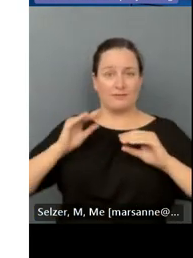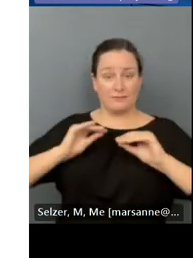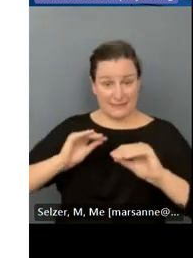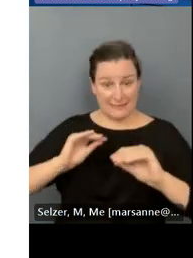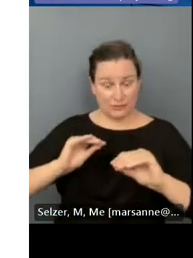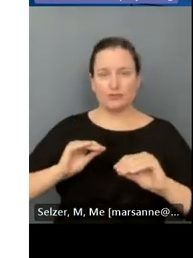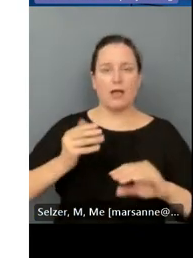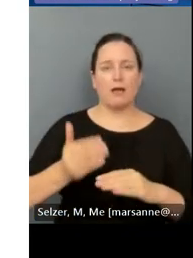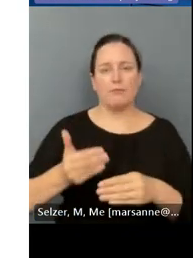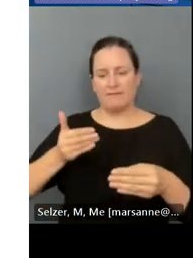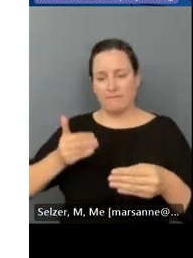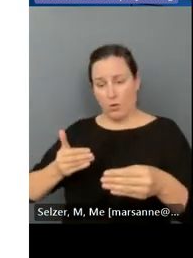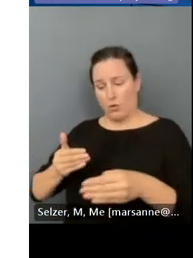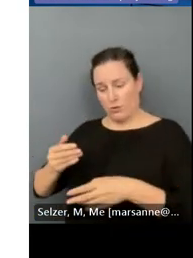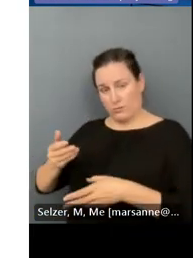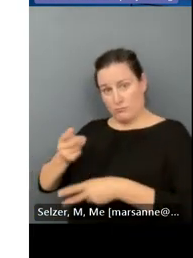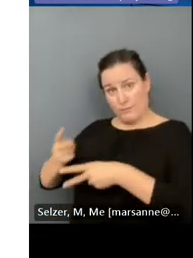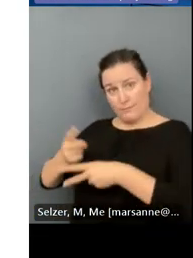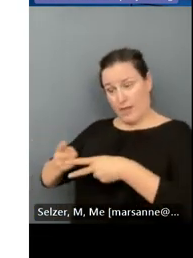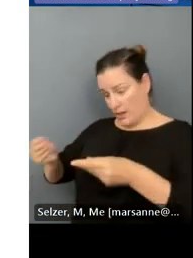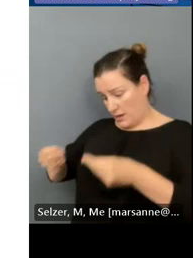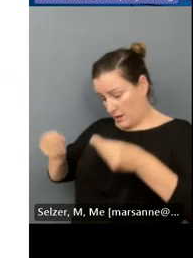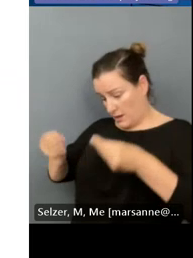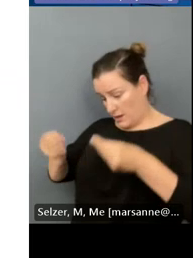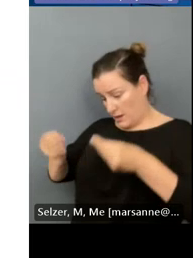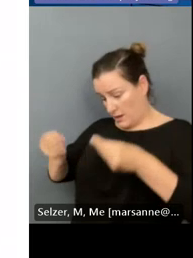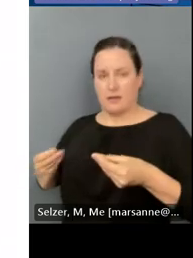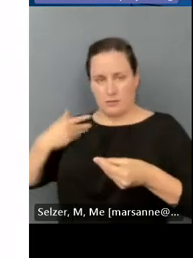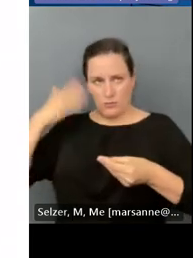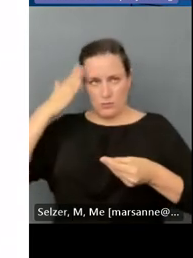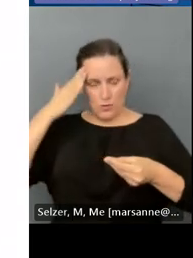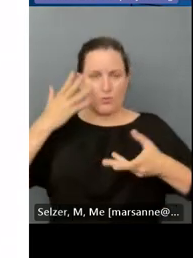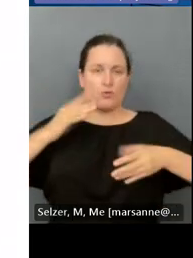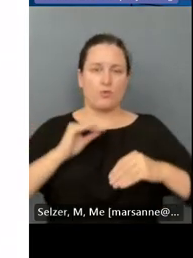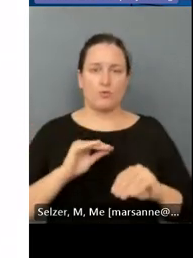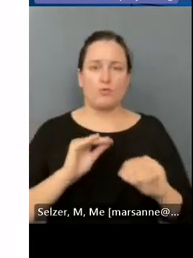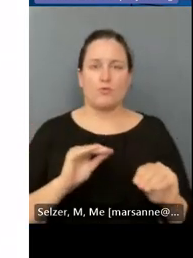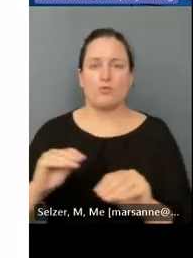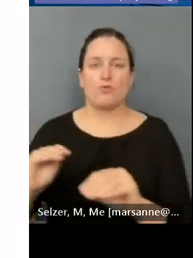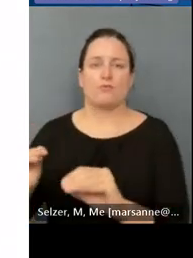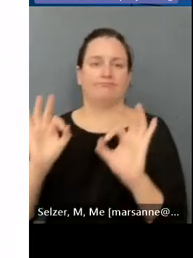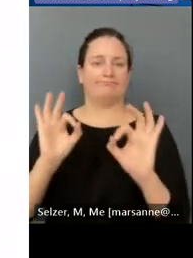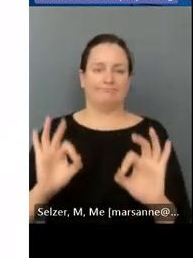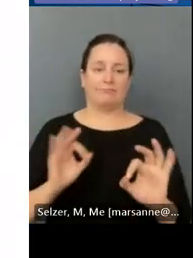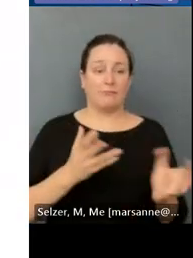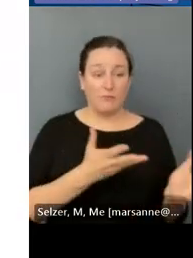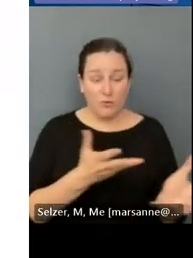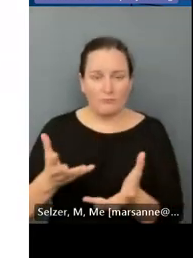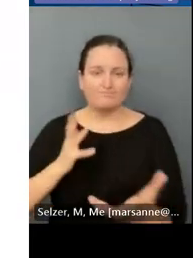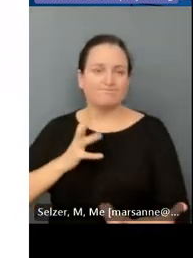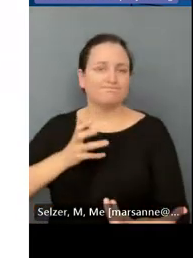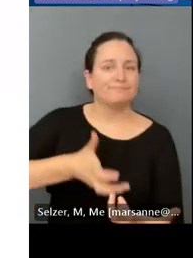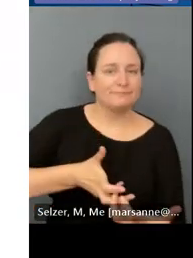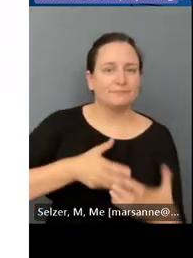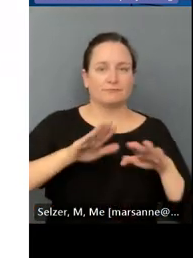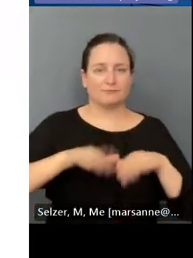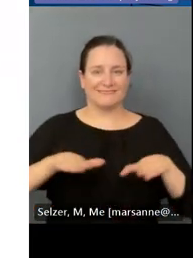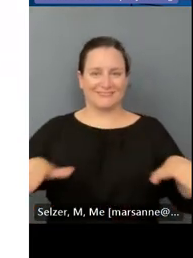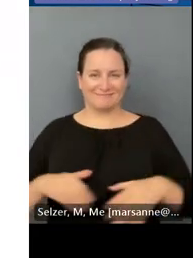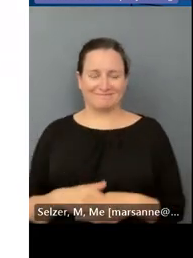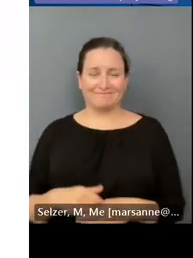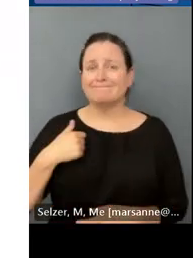so they can become the best supporting referrals for the students. As I know, I don't have a lot of time.